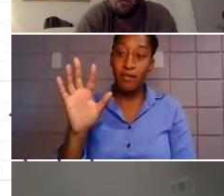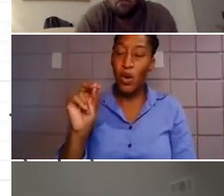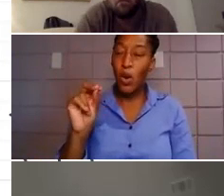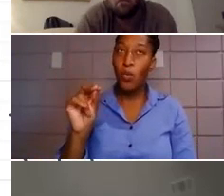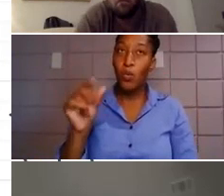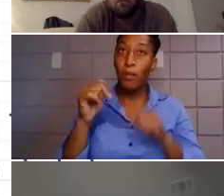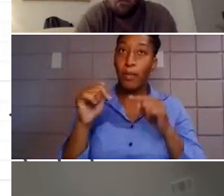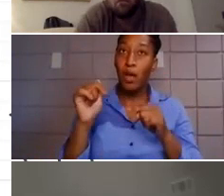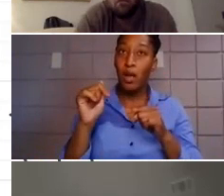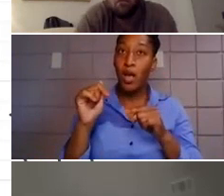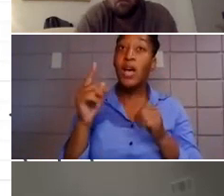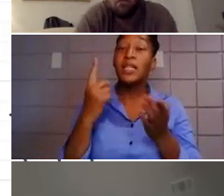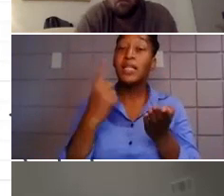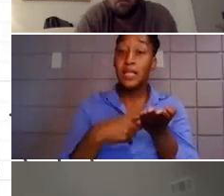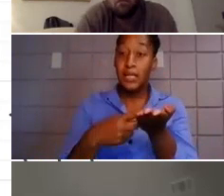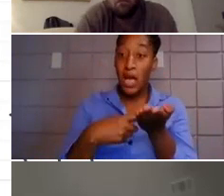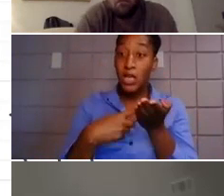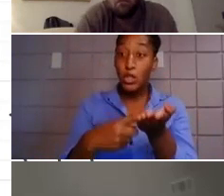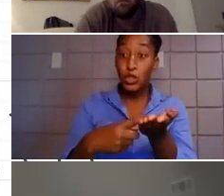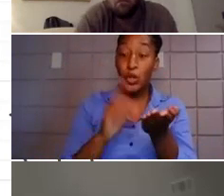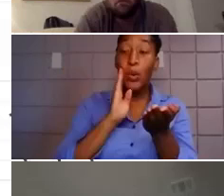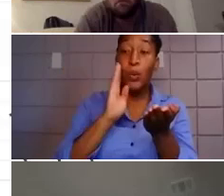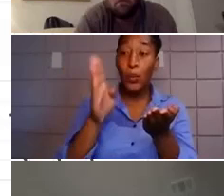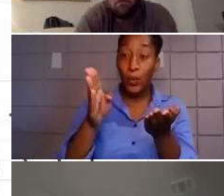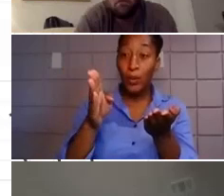set next Saturday. Sorry about that.